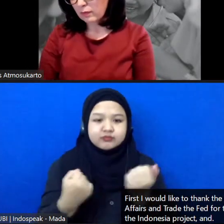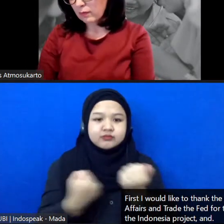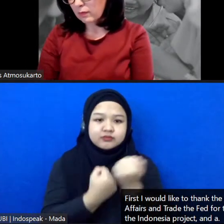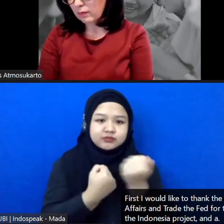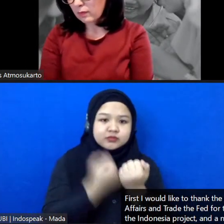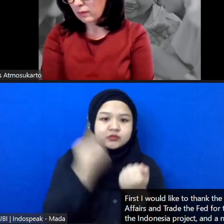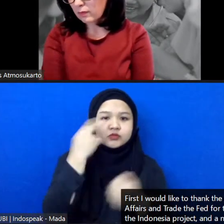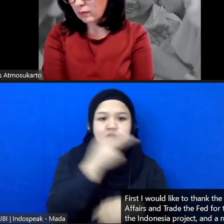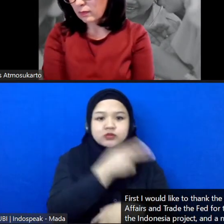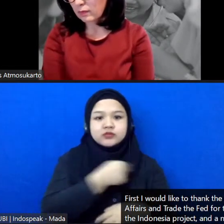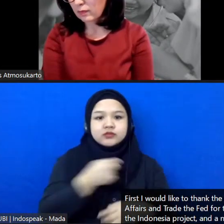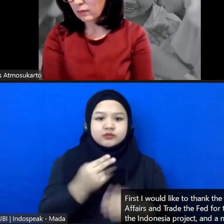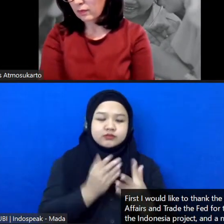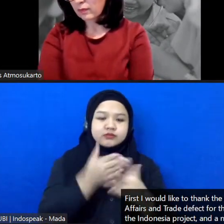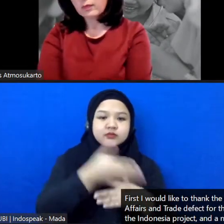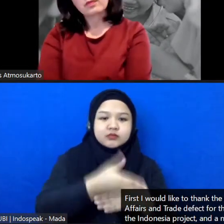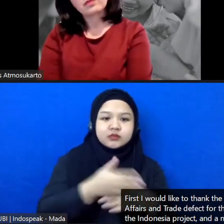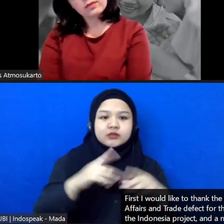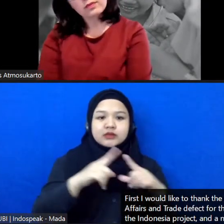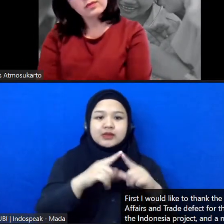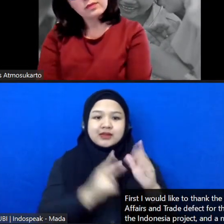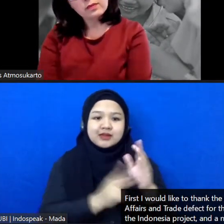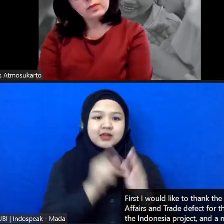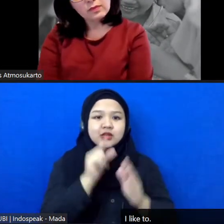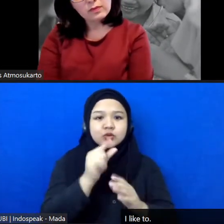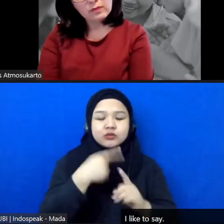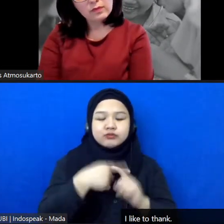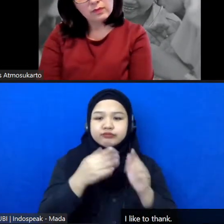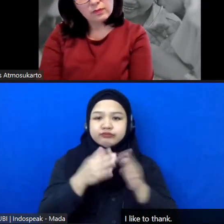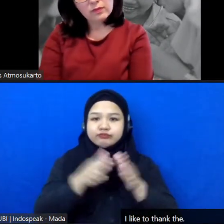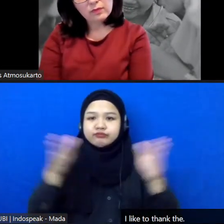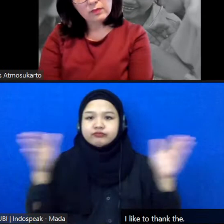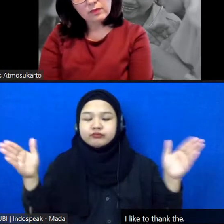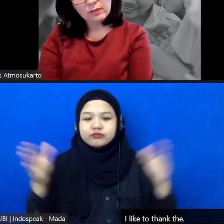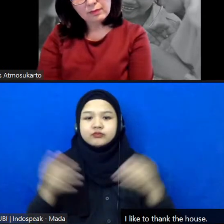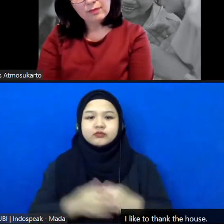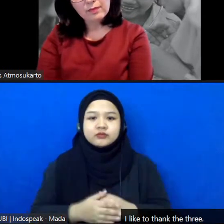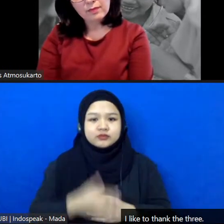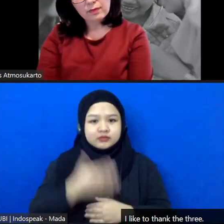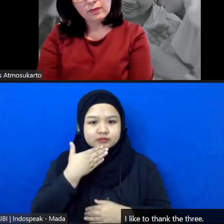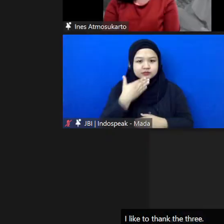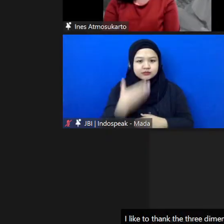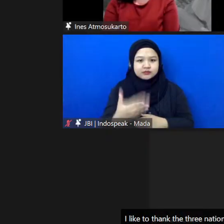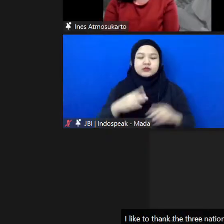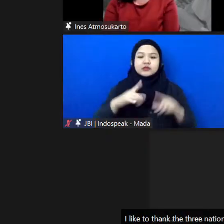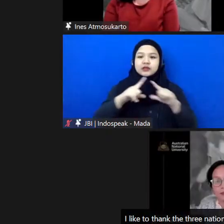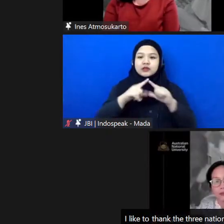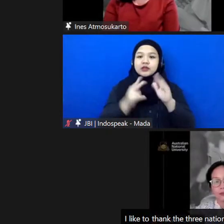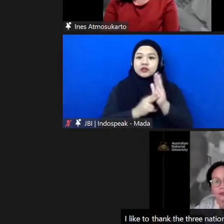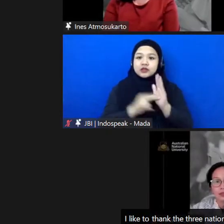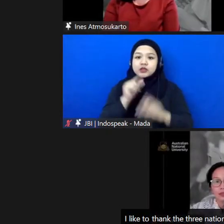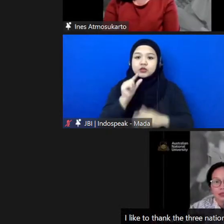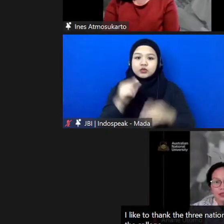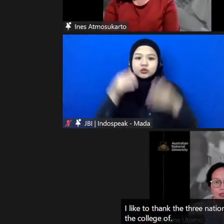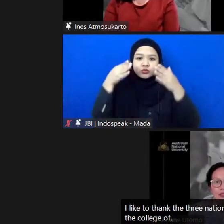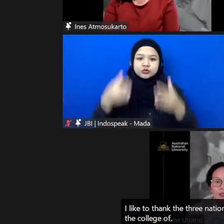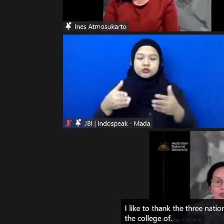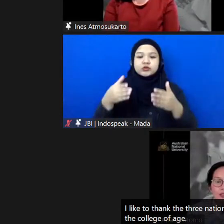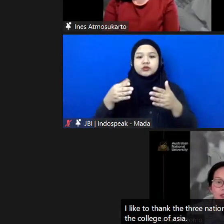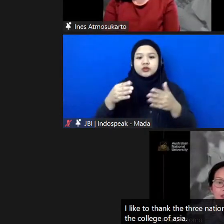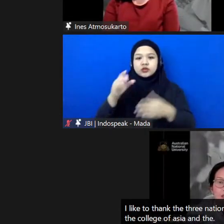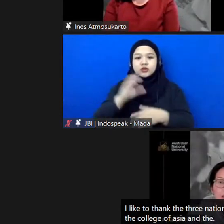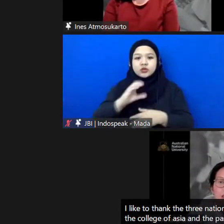ANU more broadly. I'd like to thank the Australian National University, in particular the College of Asia